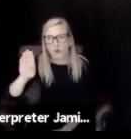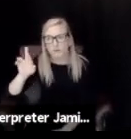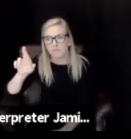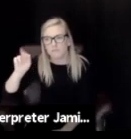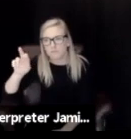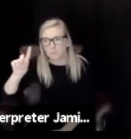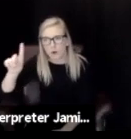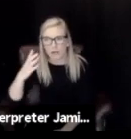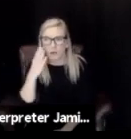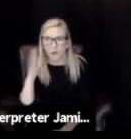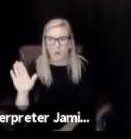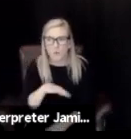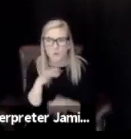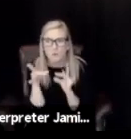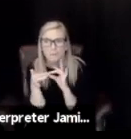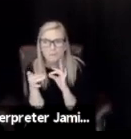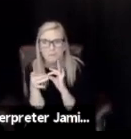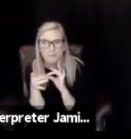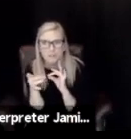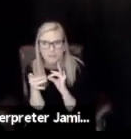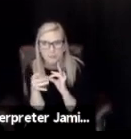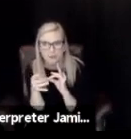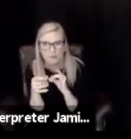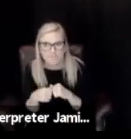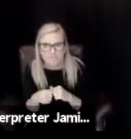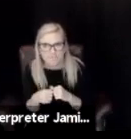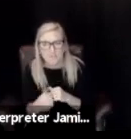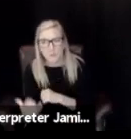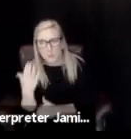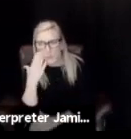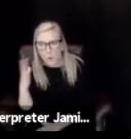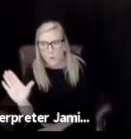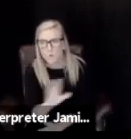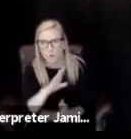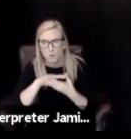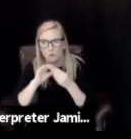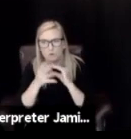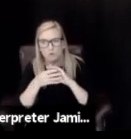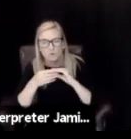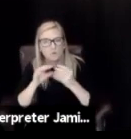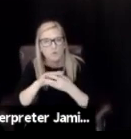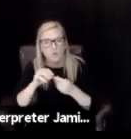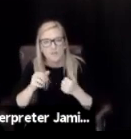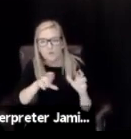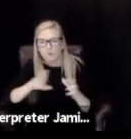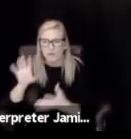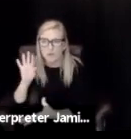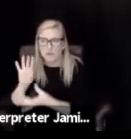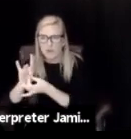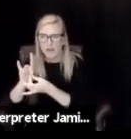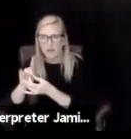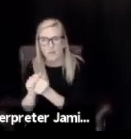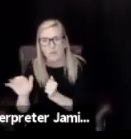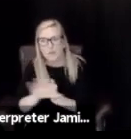you can connect and engage people, know the stories you're going to tell to connect with your audience. And I will tell you, people